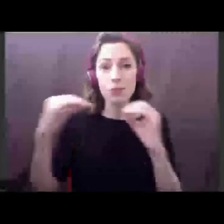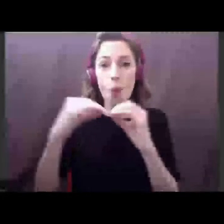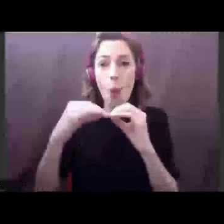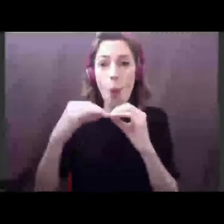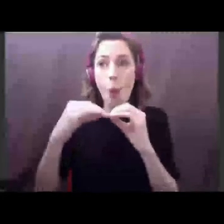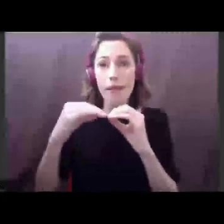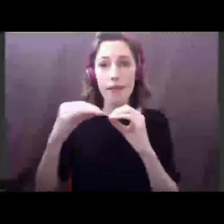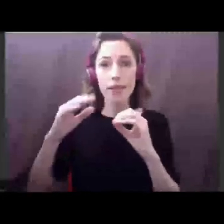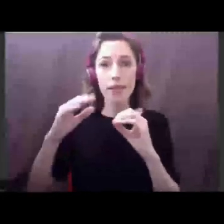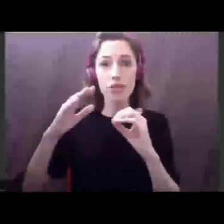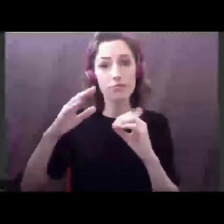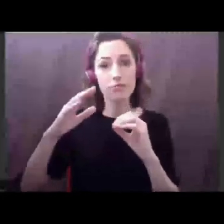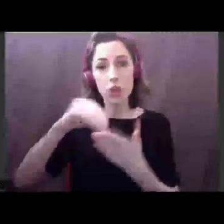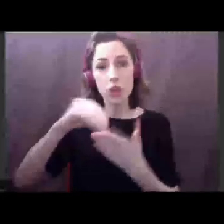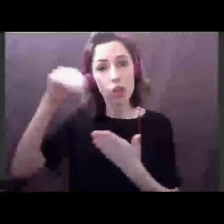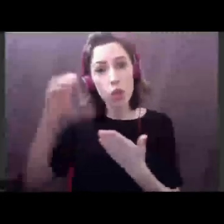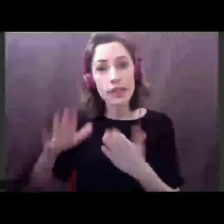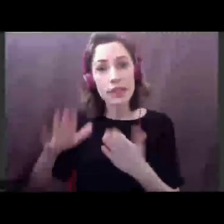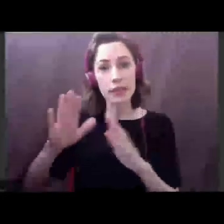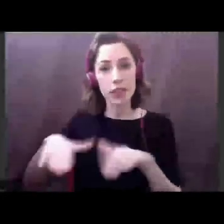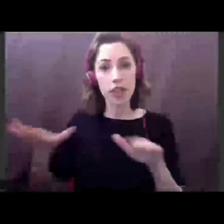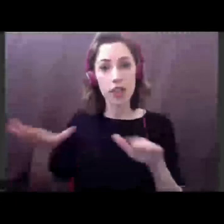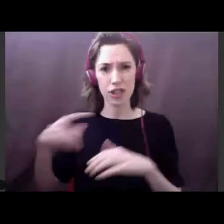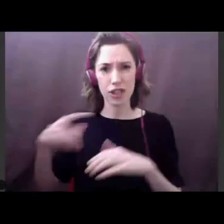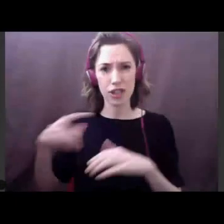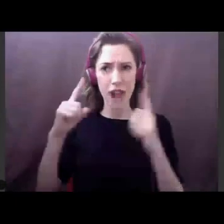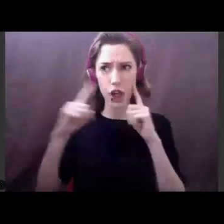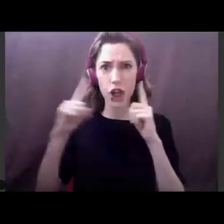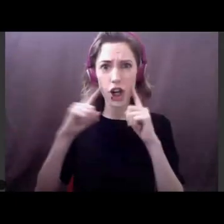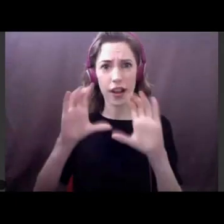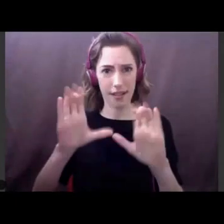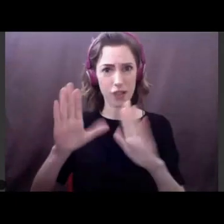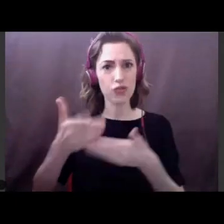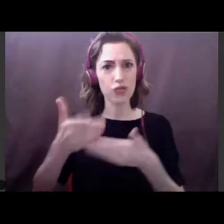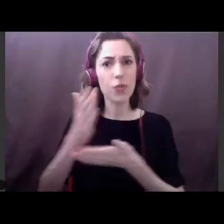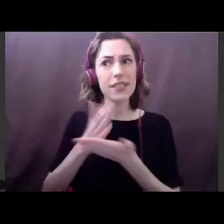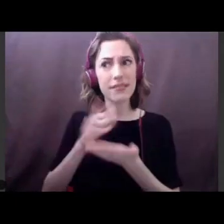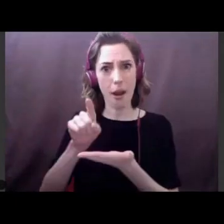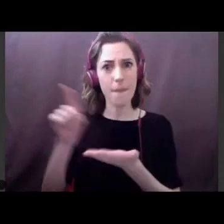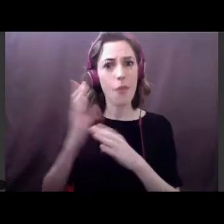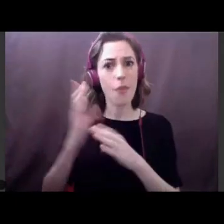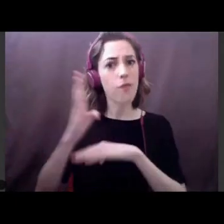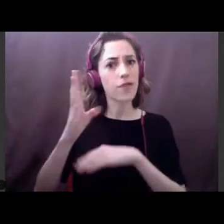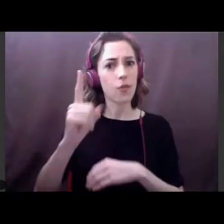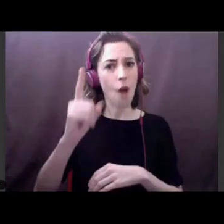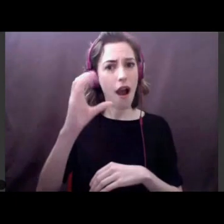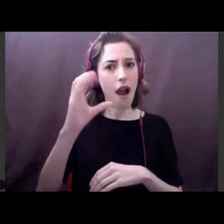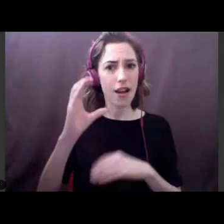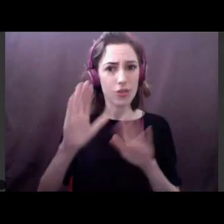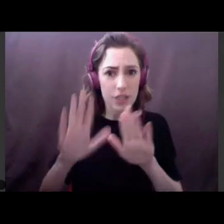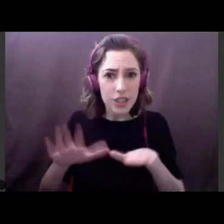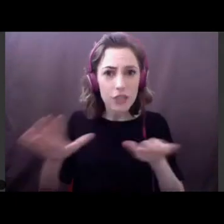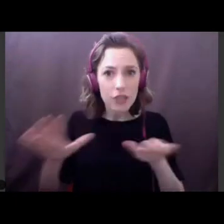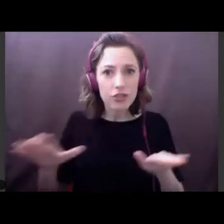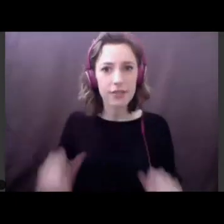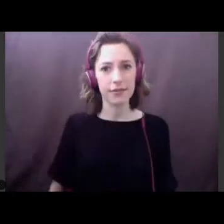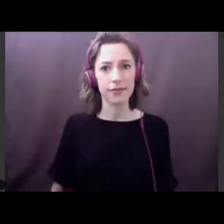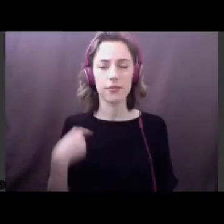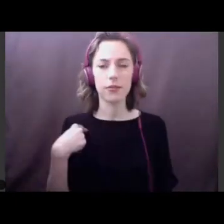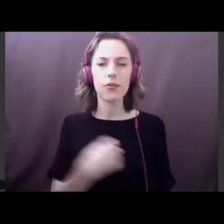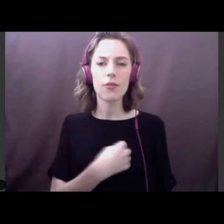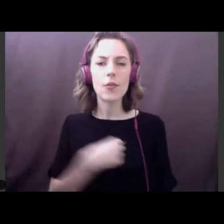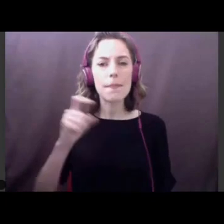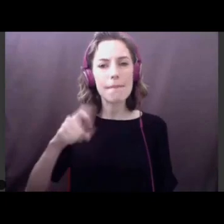account the workload of teachers in being able to answer questions